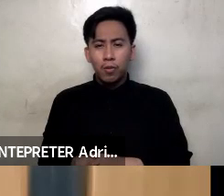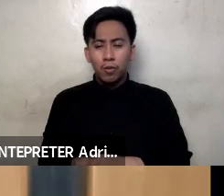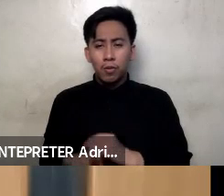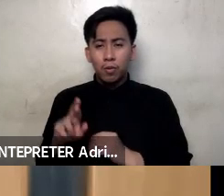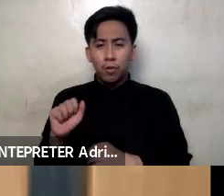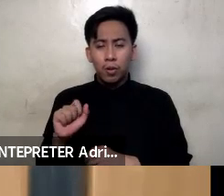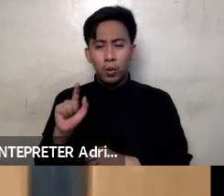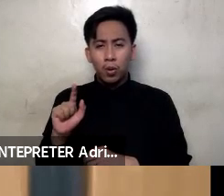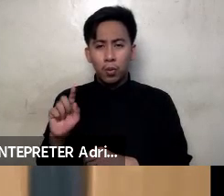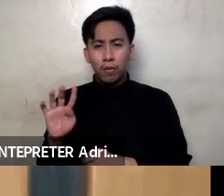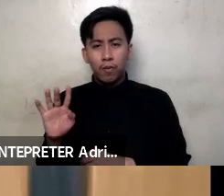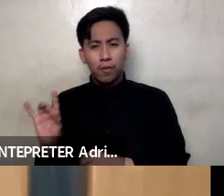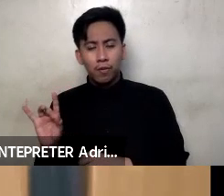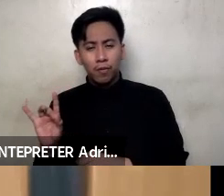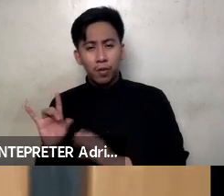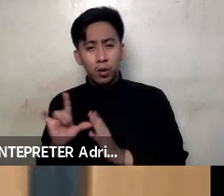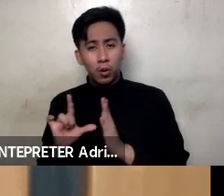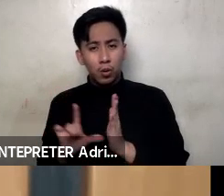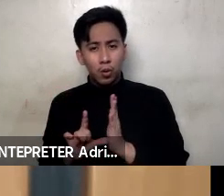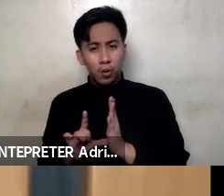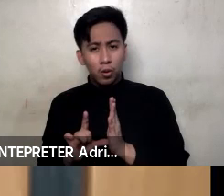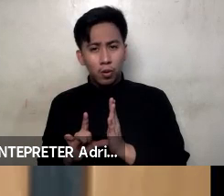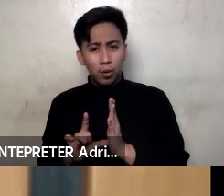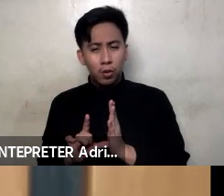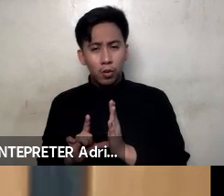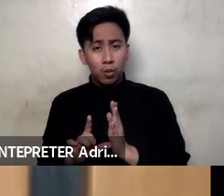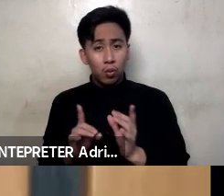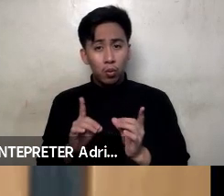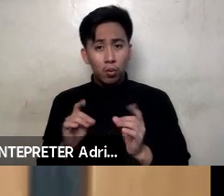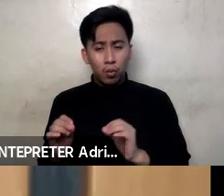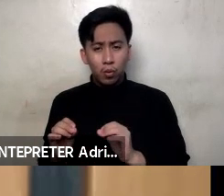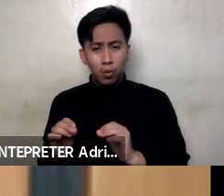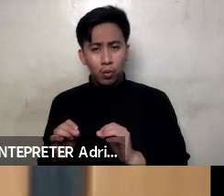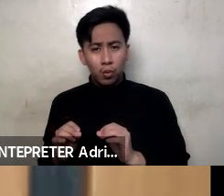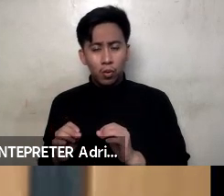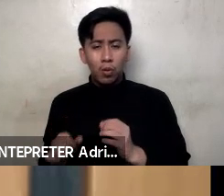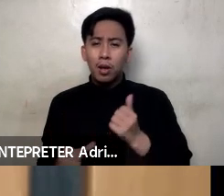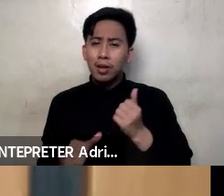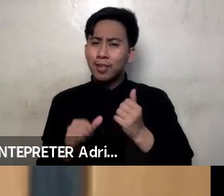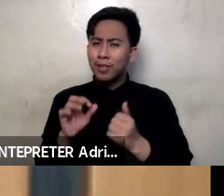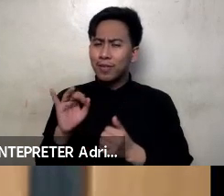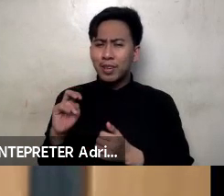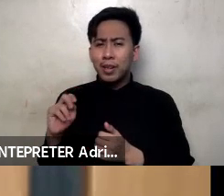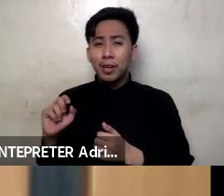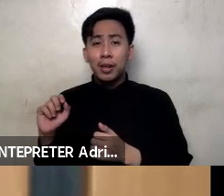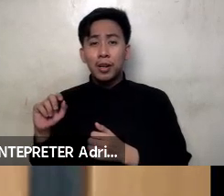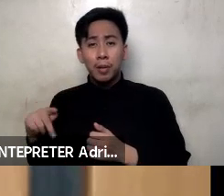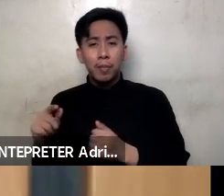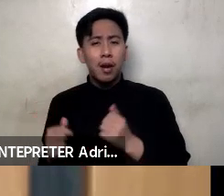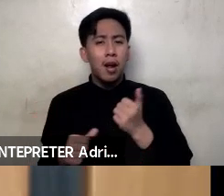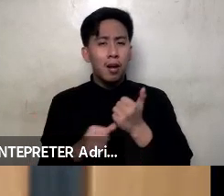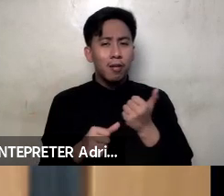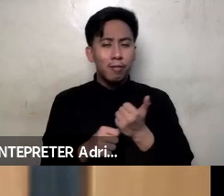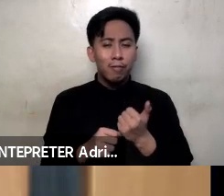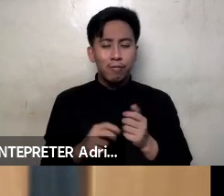11148. The formulation of BNAPs were assisted by the National Nutrition